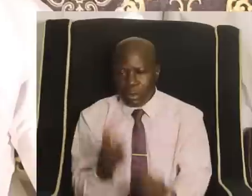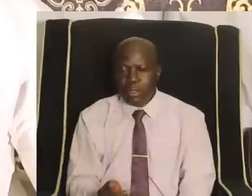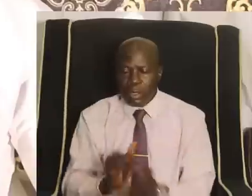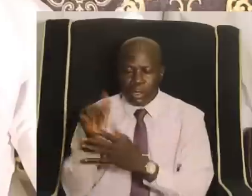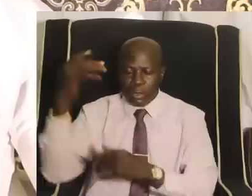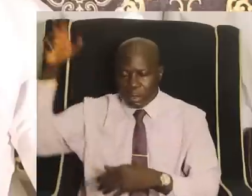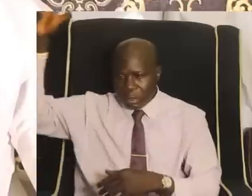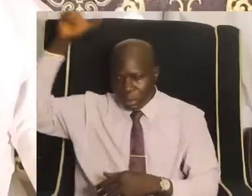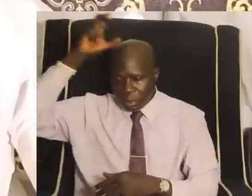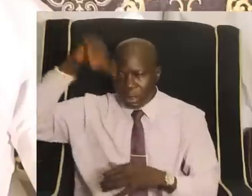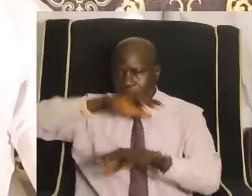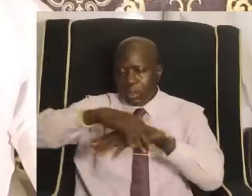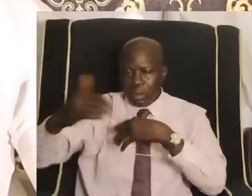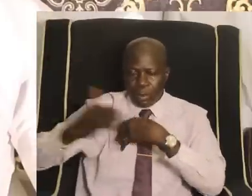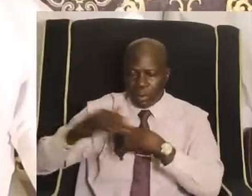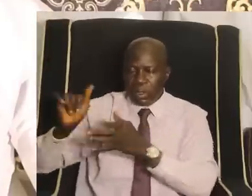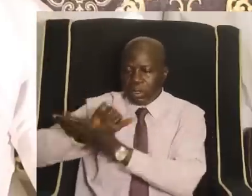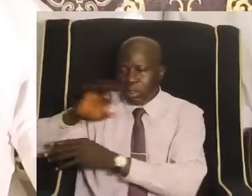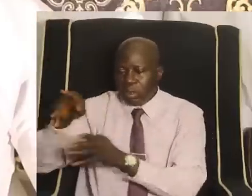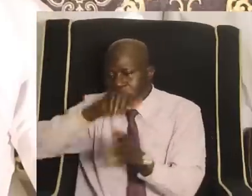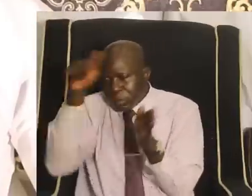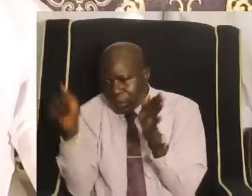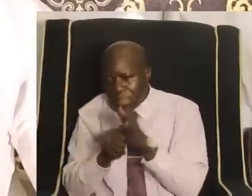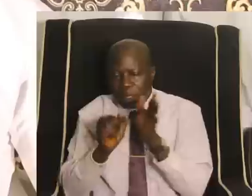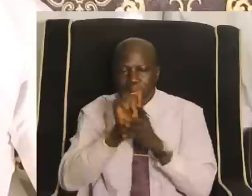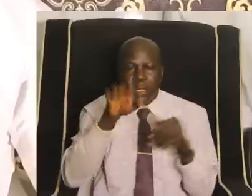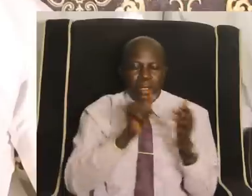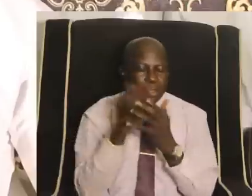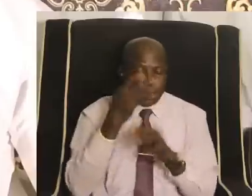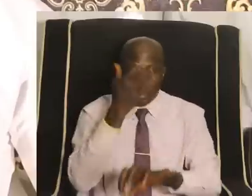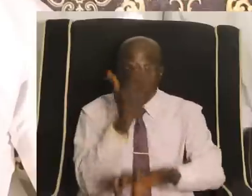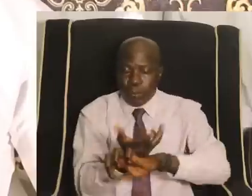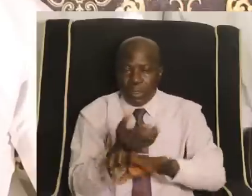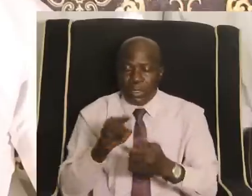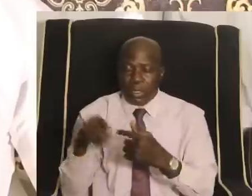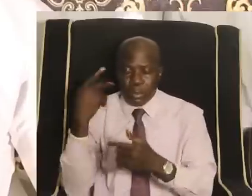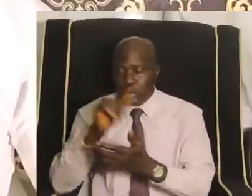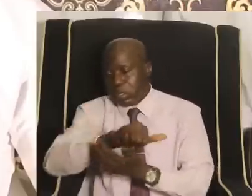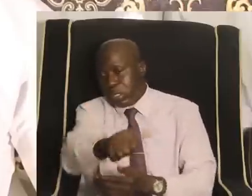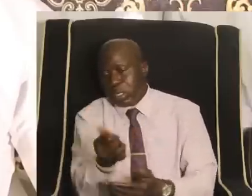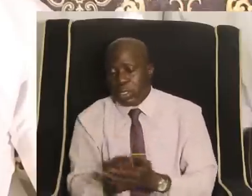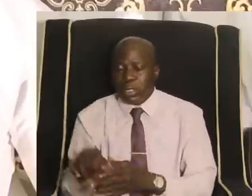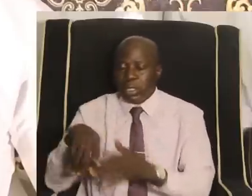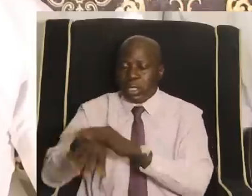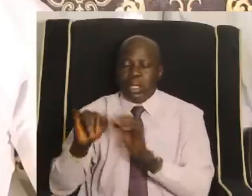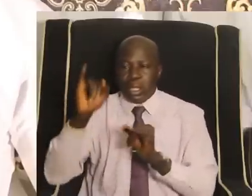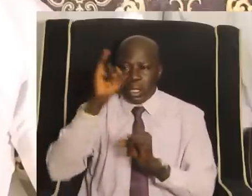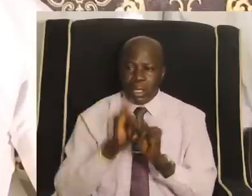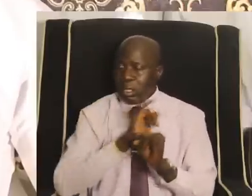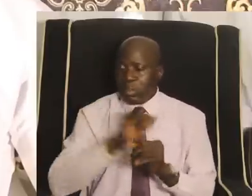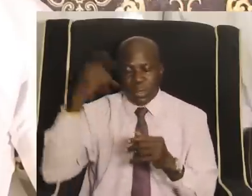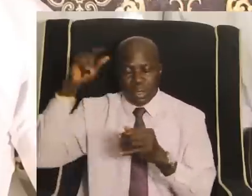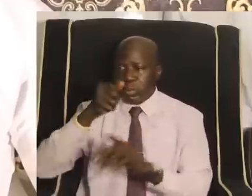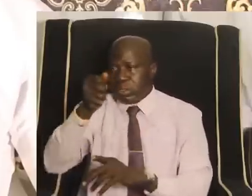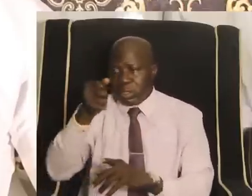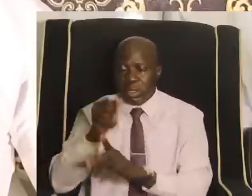giant beside him and they both disappeared. He now found himself in prison and saw another image of himself putting on a